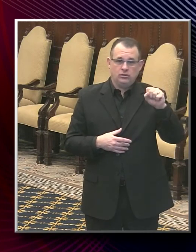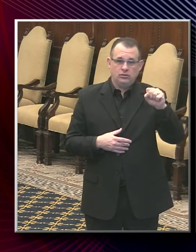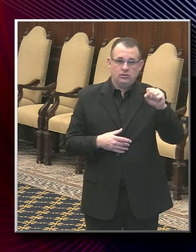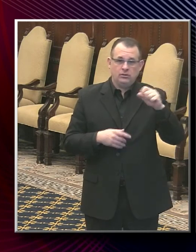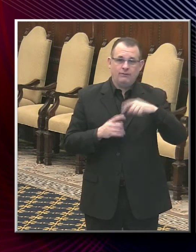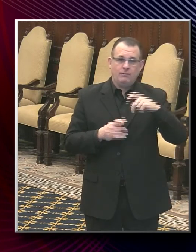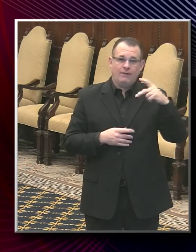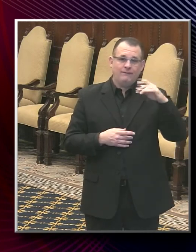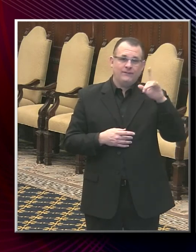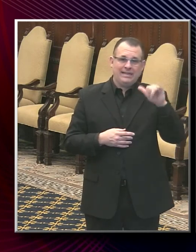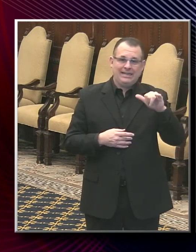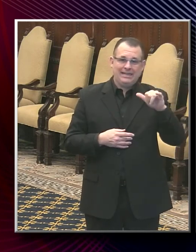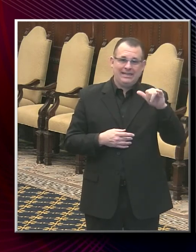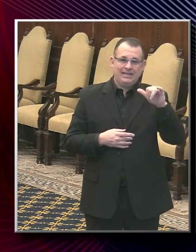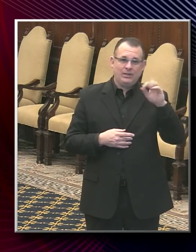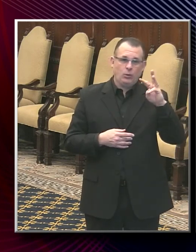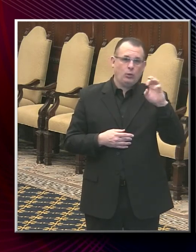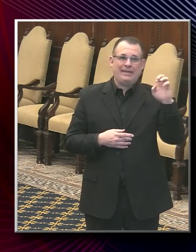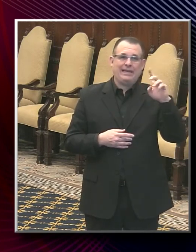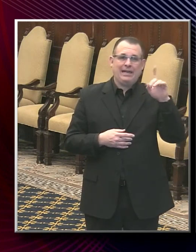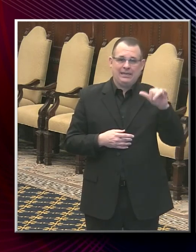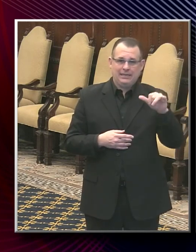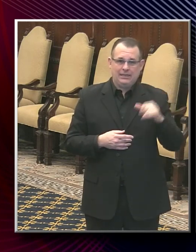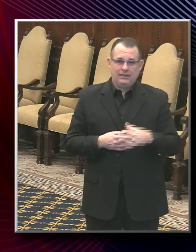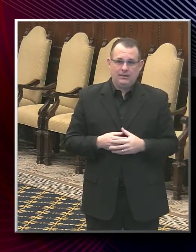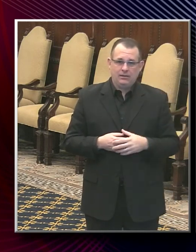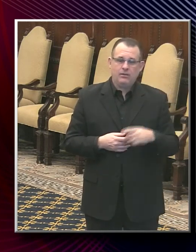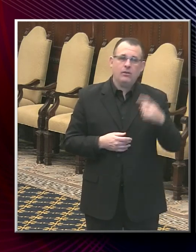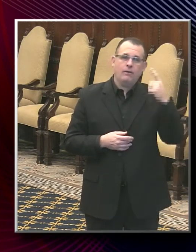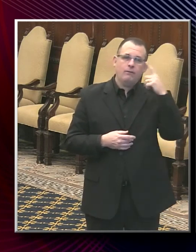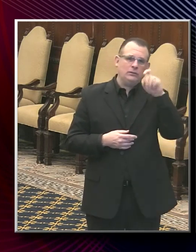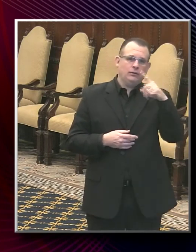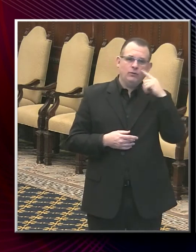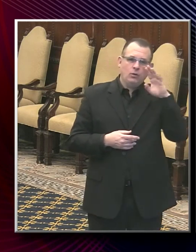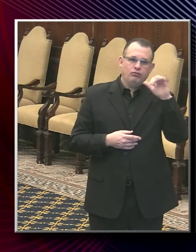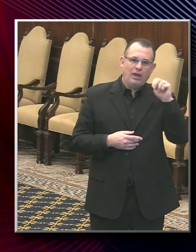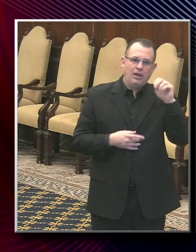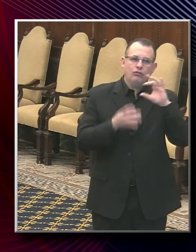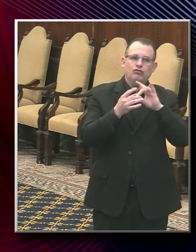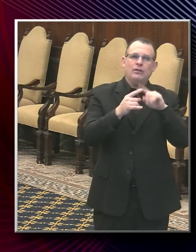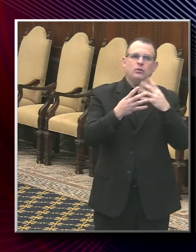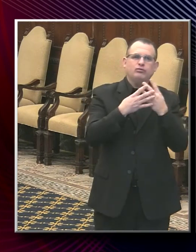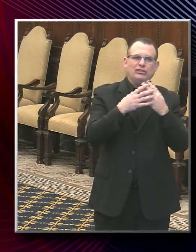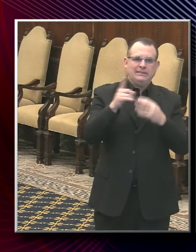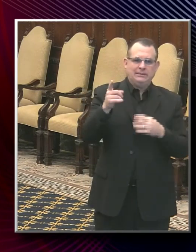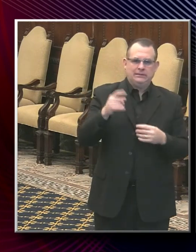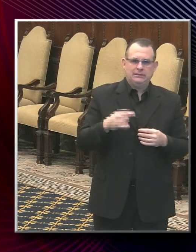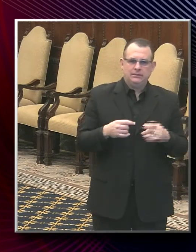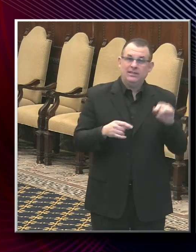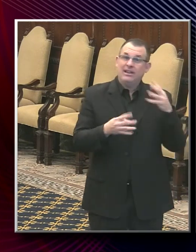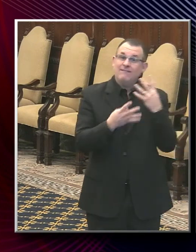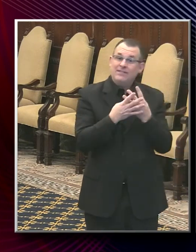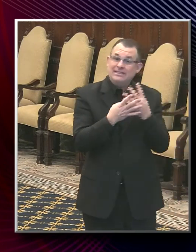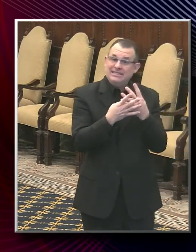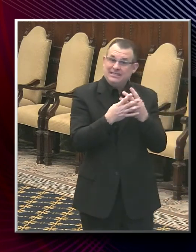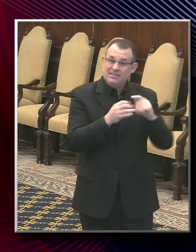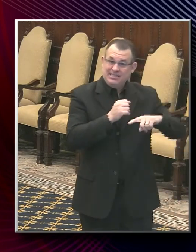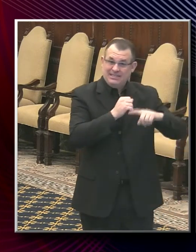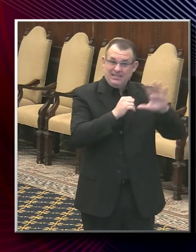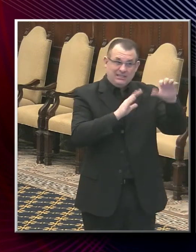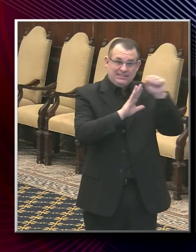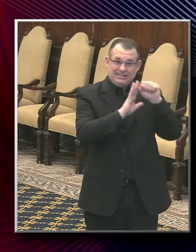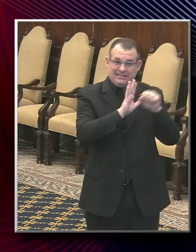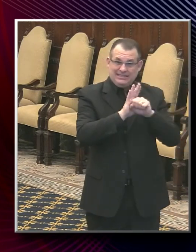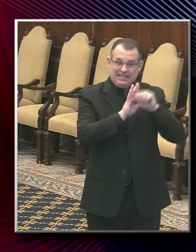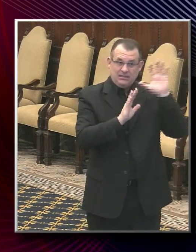is for Director Abernathy. It's about the prisons. In a facility like the detention center on State Road, where the inmates are in